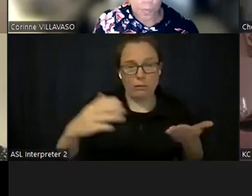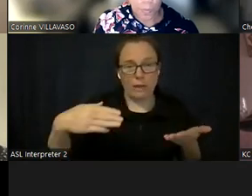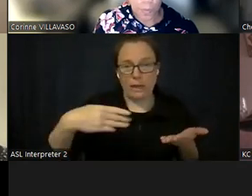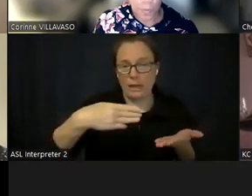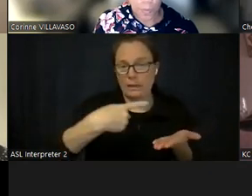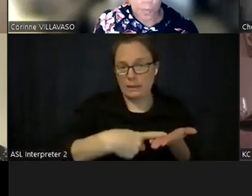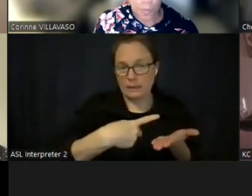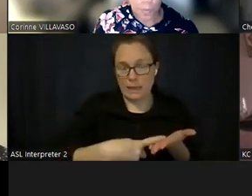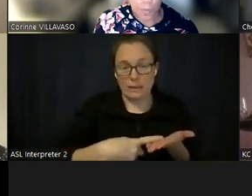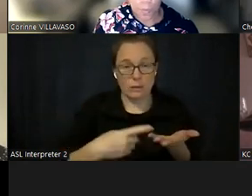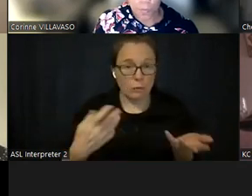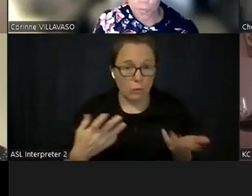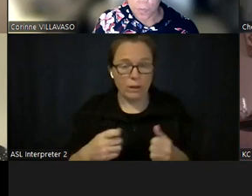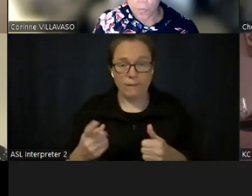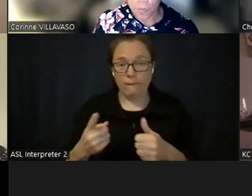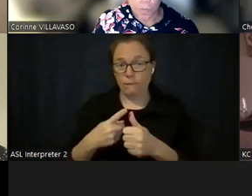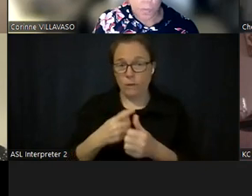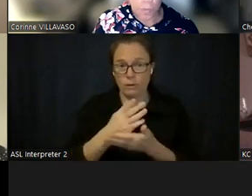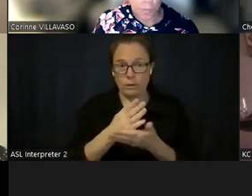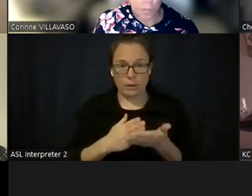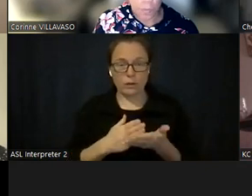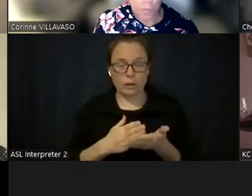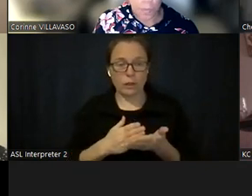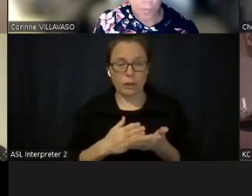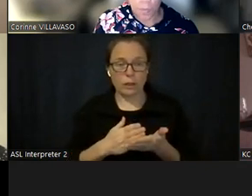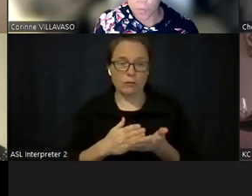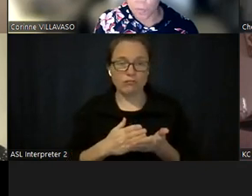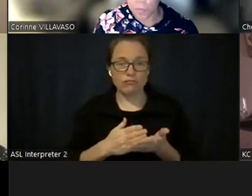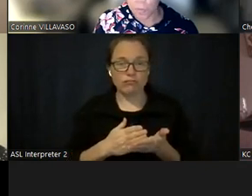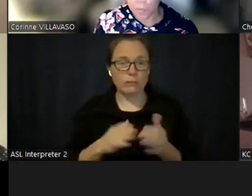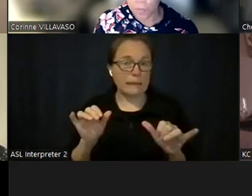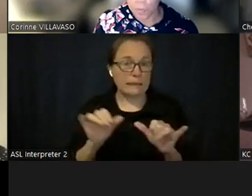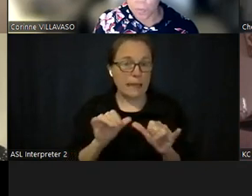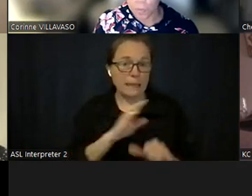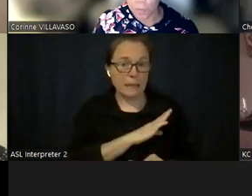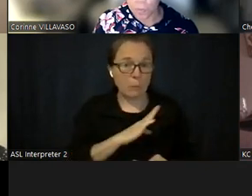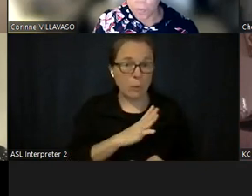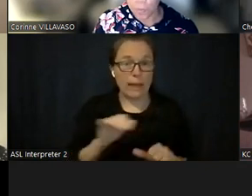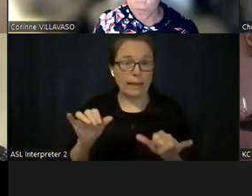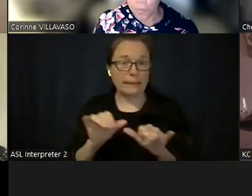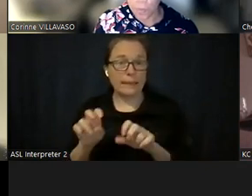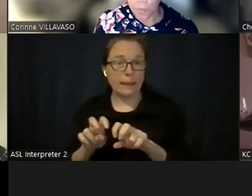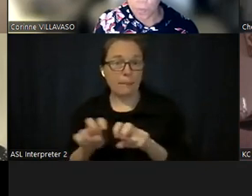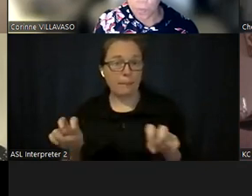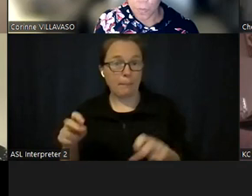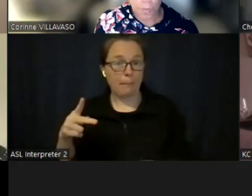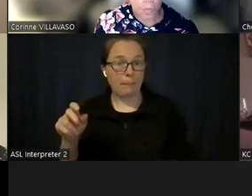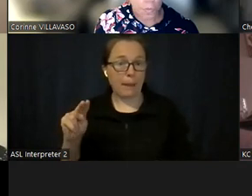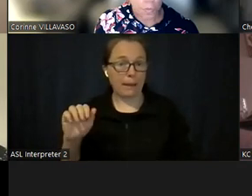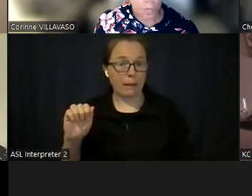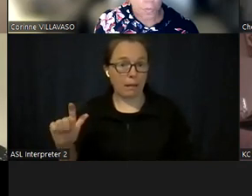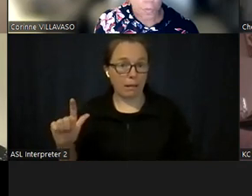say, is in the first section, which will be about the size of the board, but also the size of the panels. It